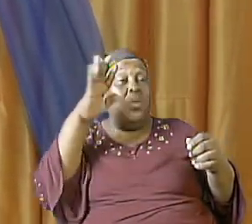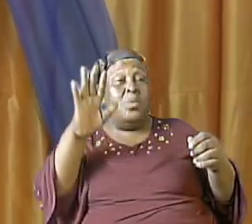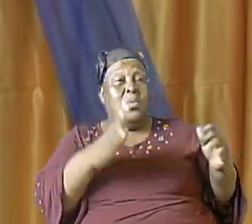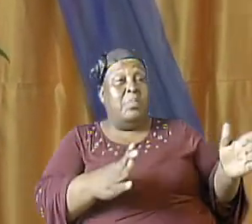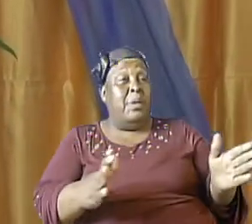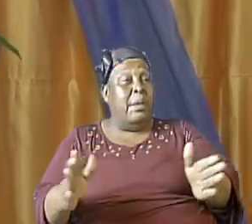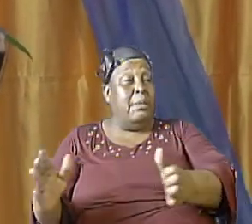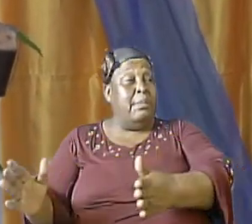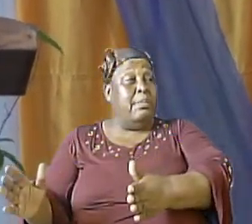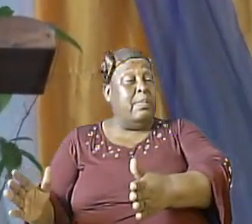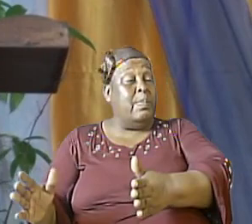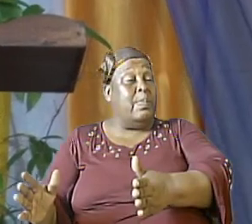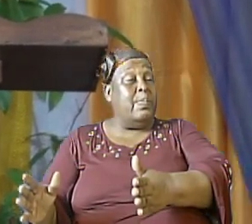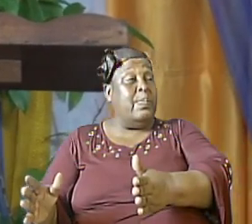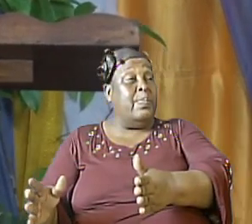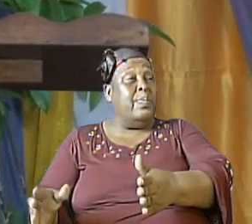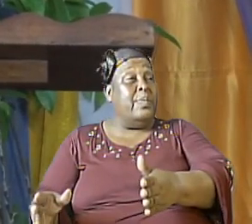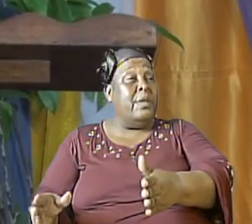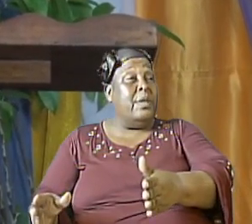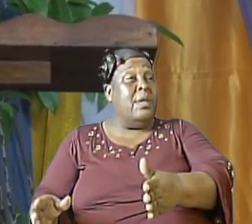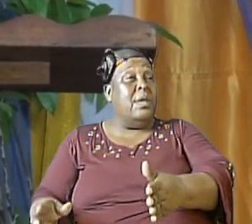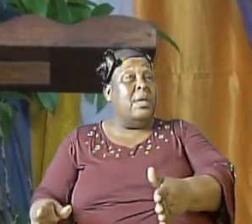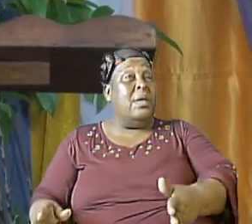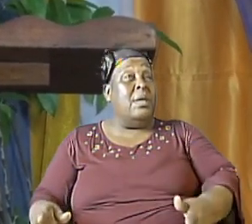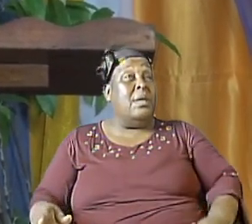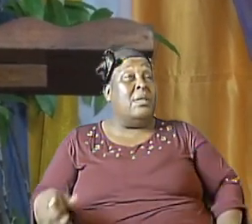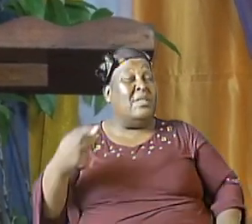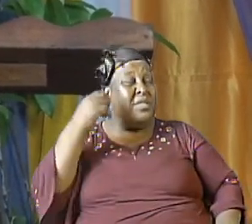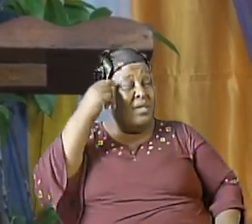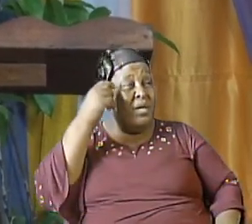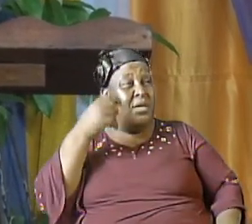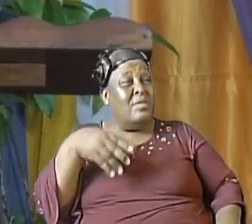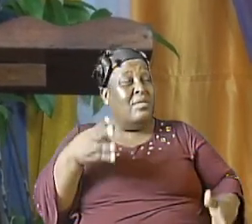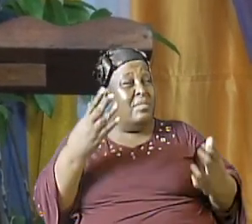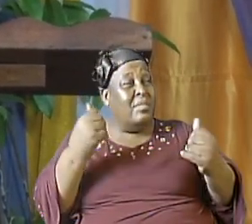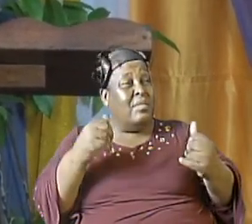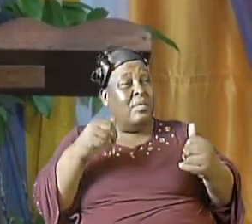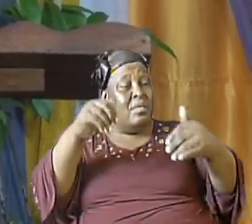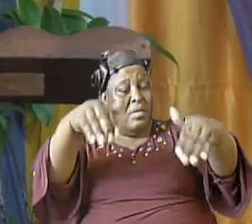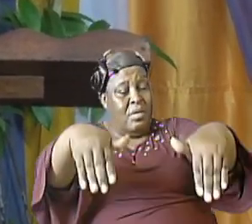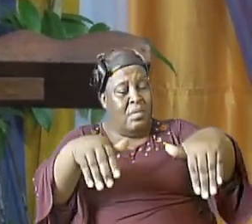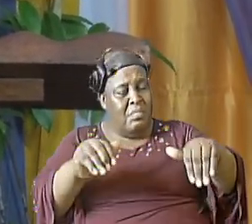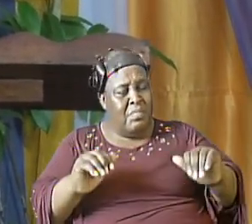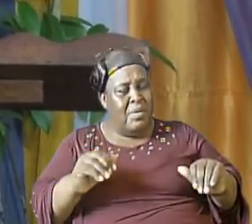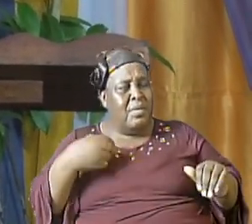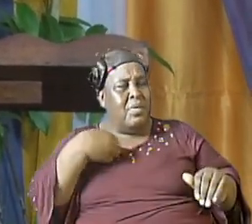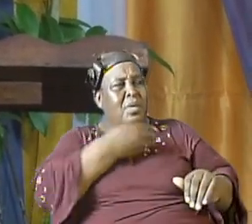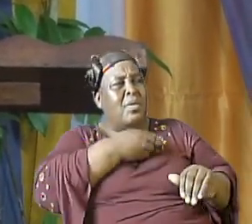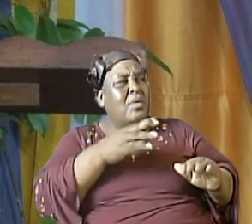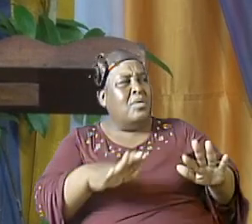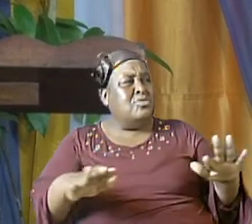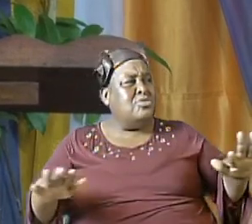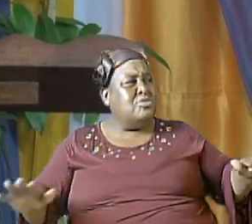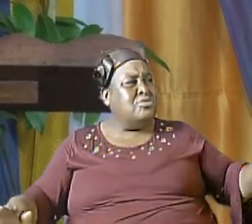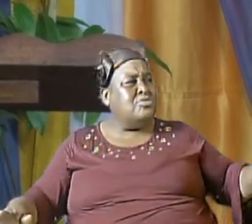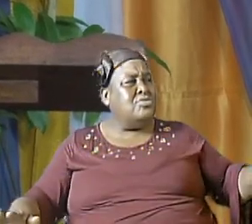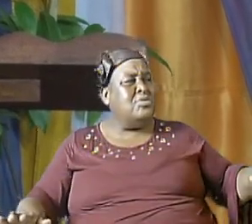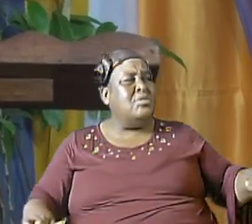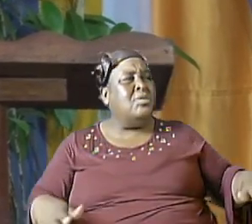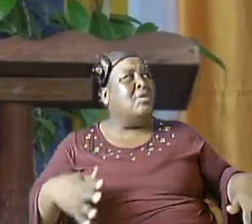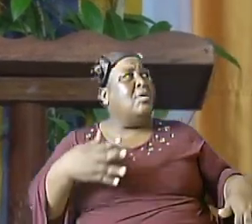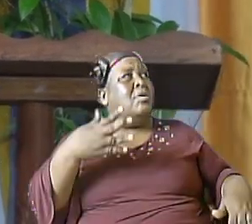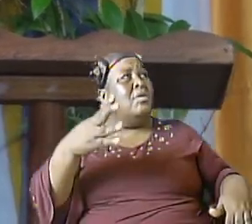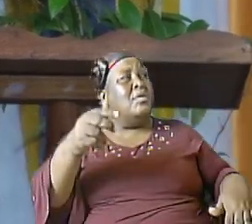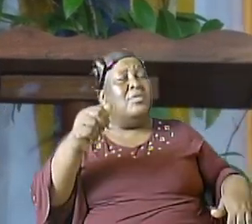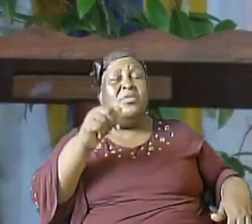they were planning, but a thought that came to me is that we are burying our children. Those ladies